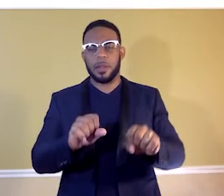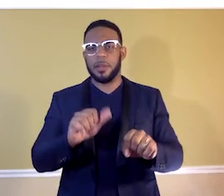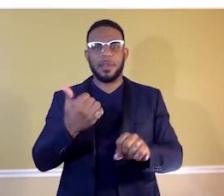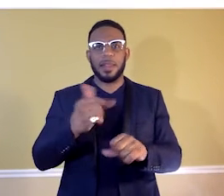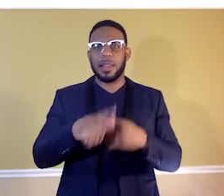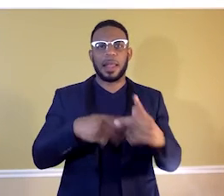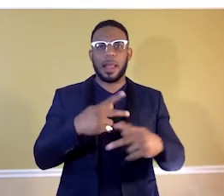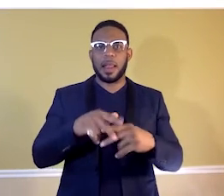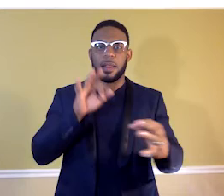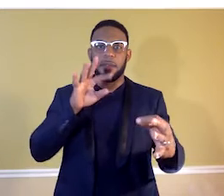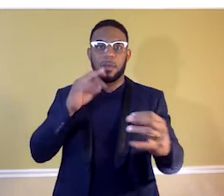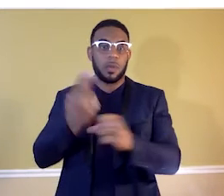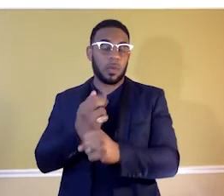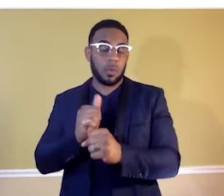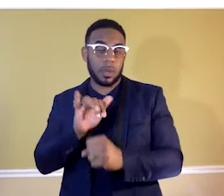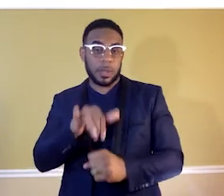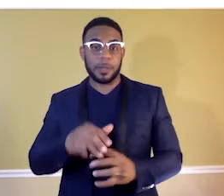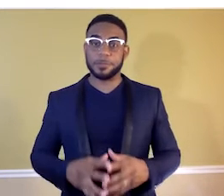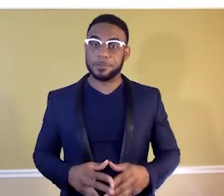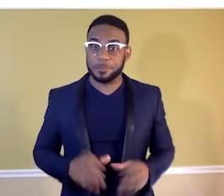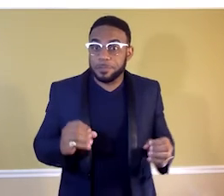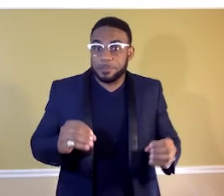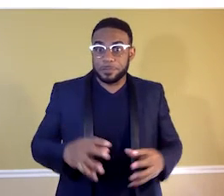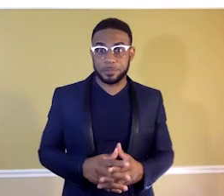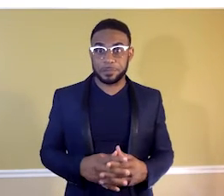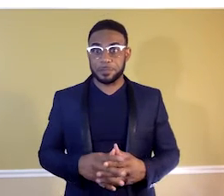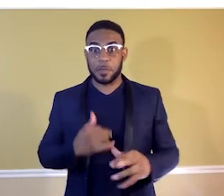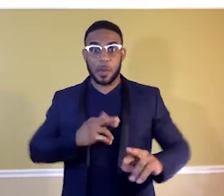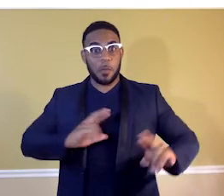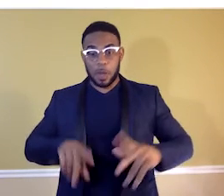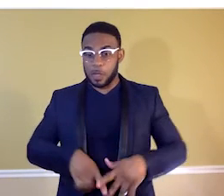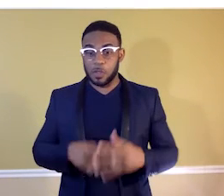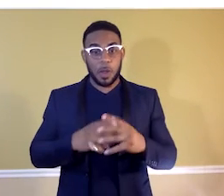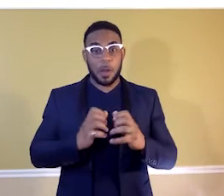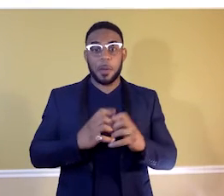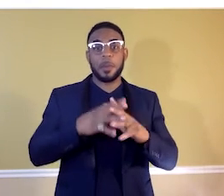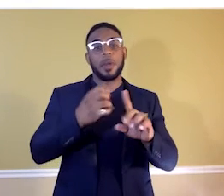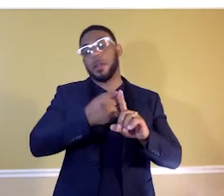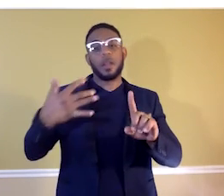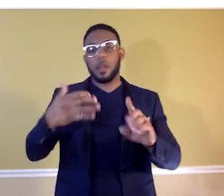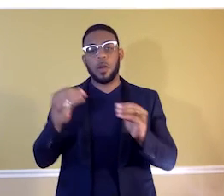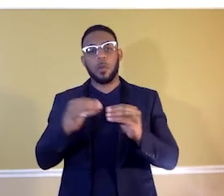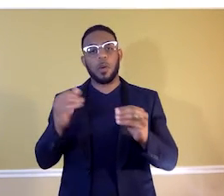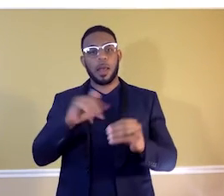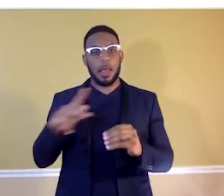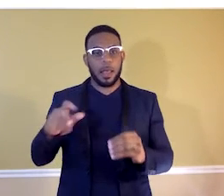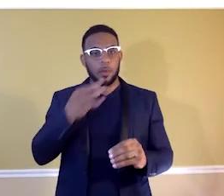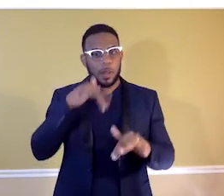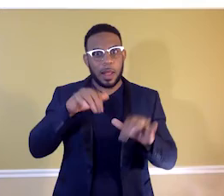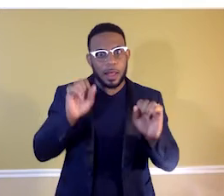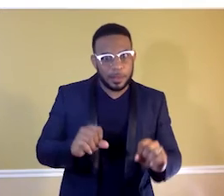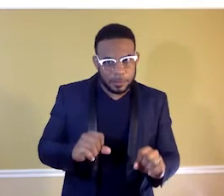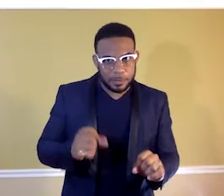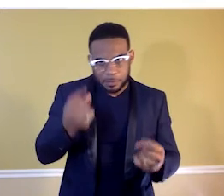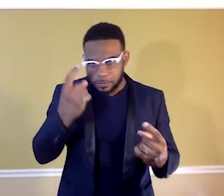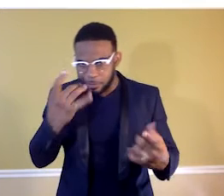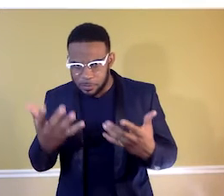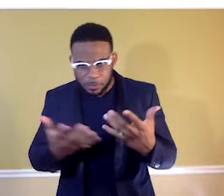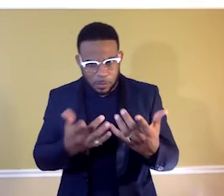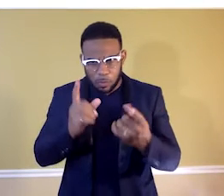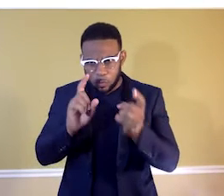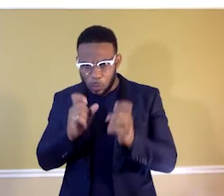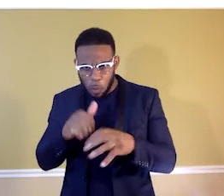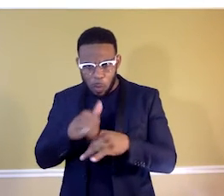kind of feedback from users what's more useful. So I'm ready to start building out new applications as soon as I can understand what are